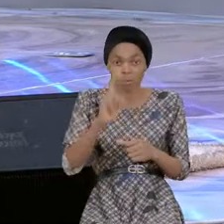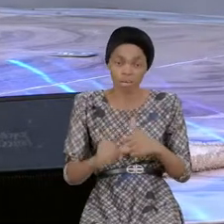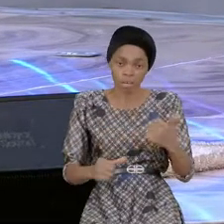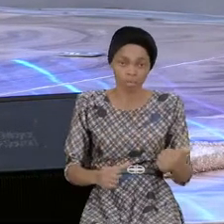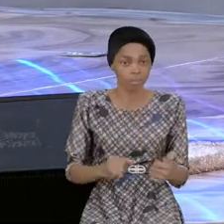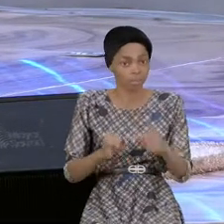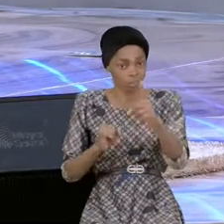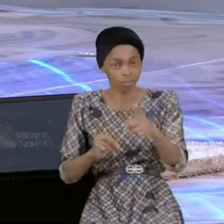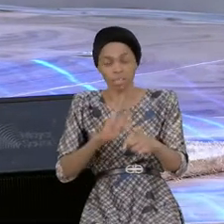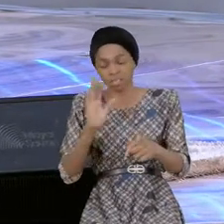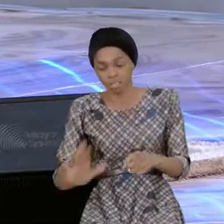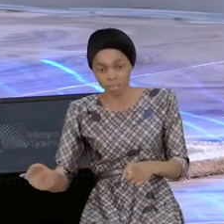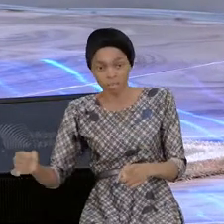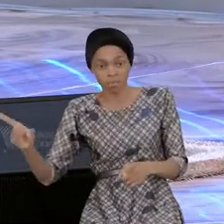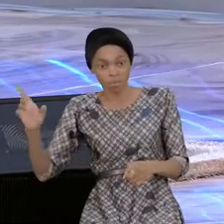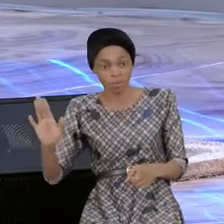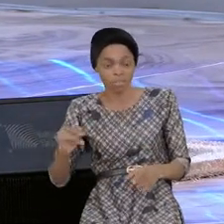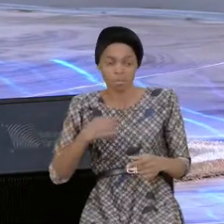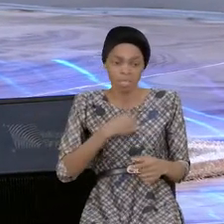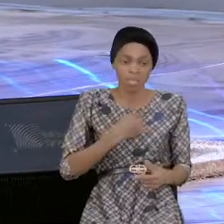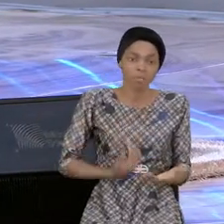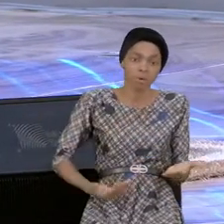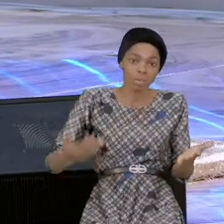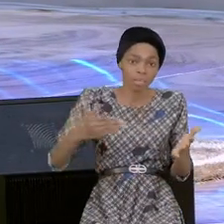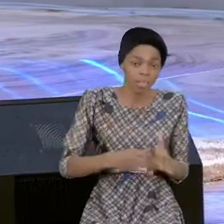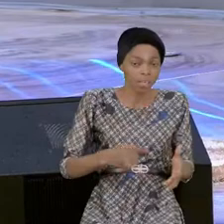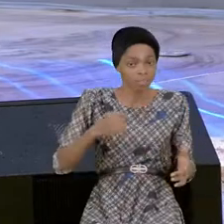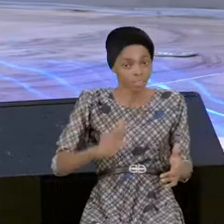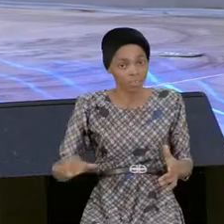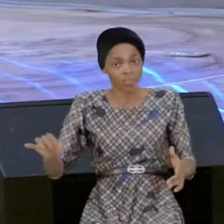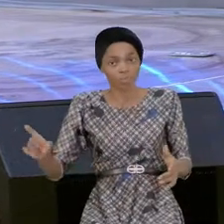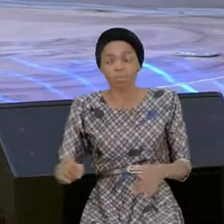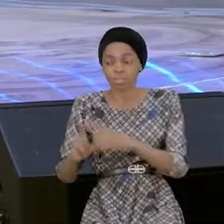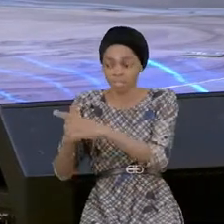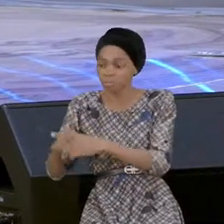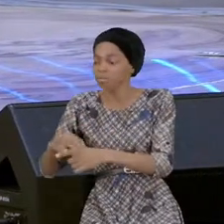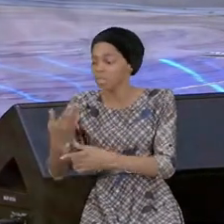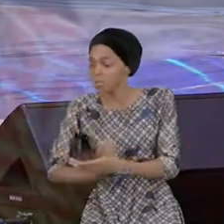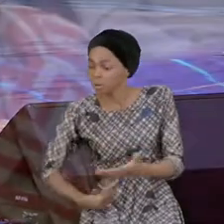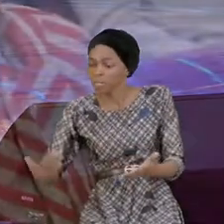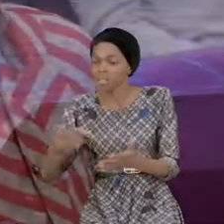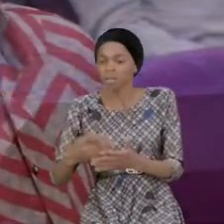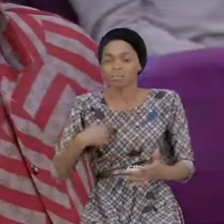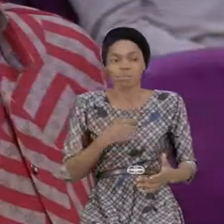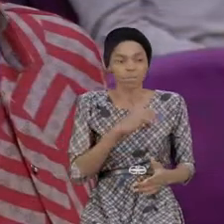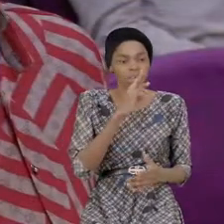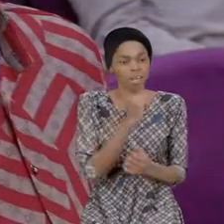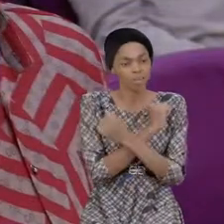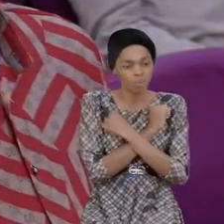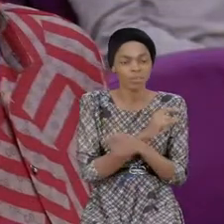a child of God. He is born again. I am born again. We're traveling as pilgrims to the